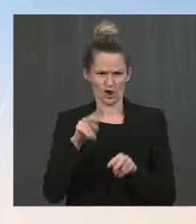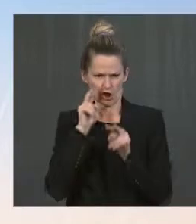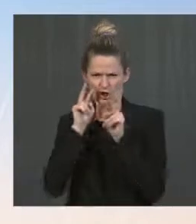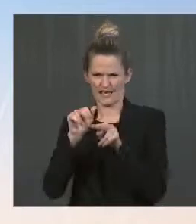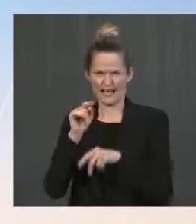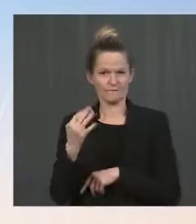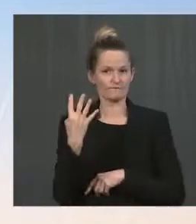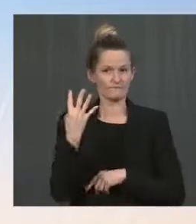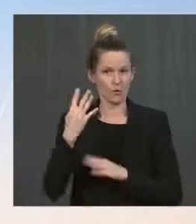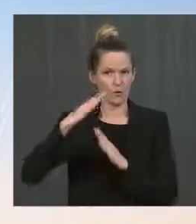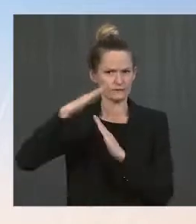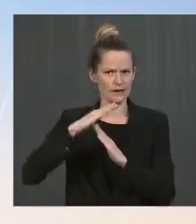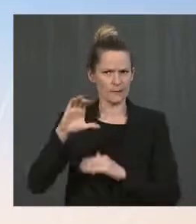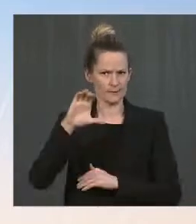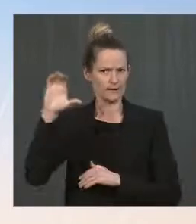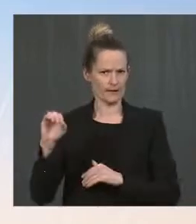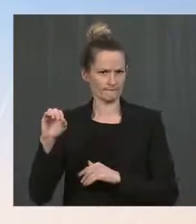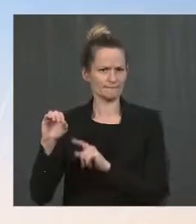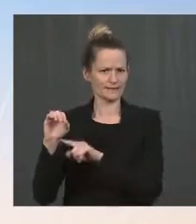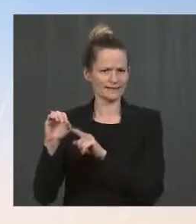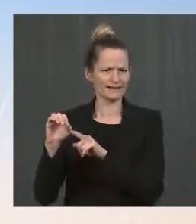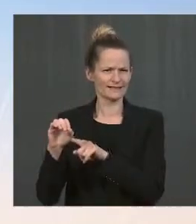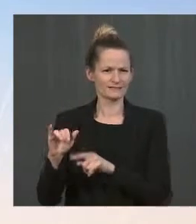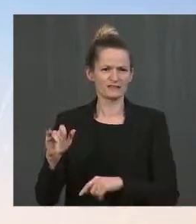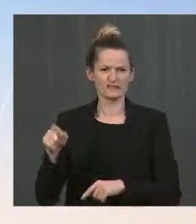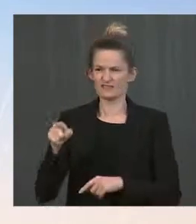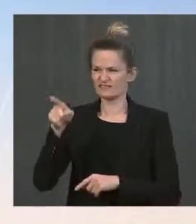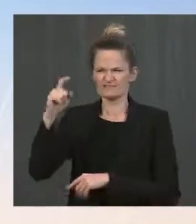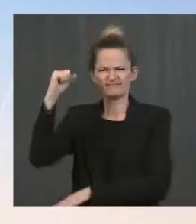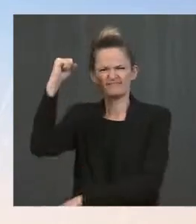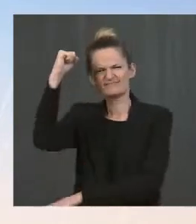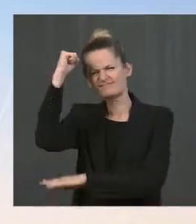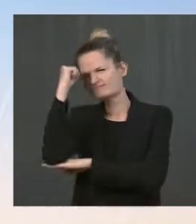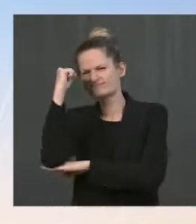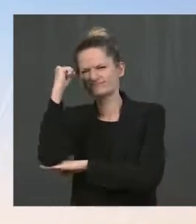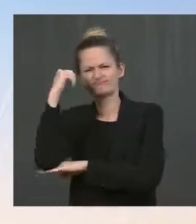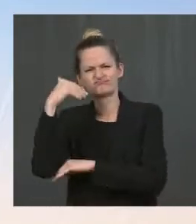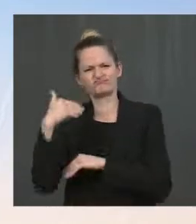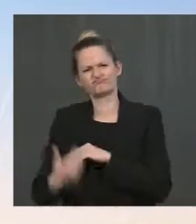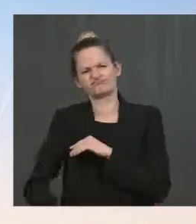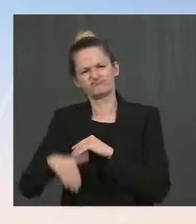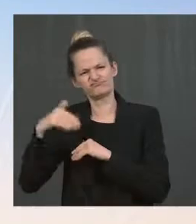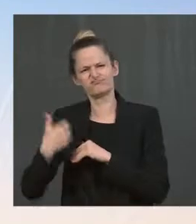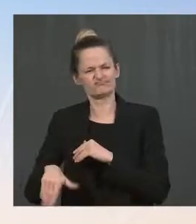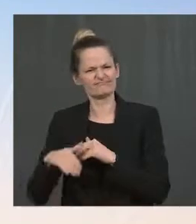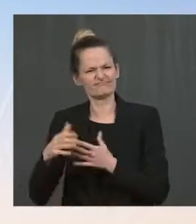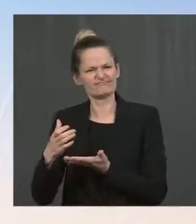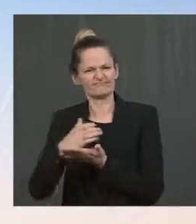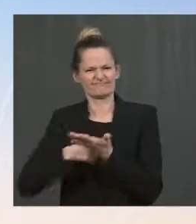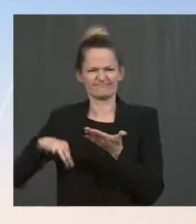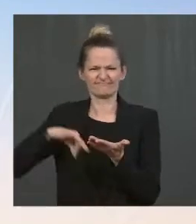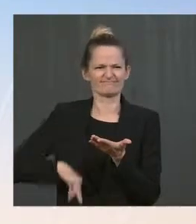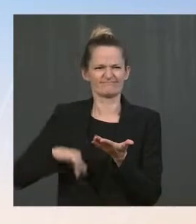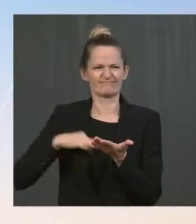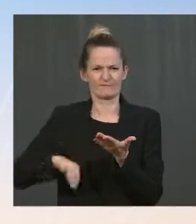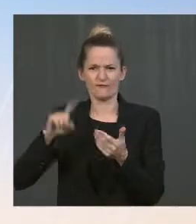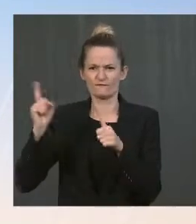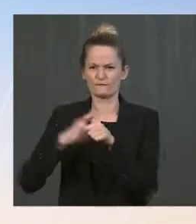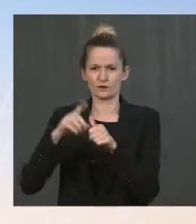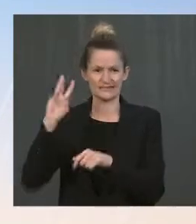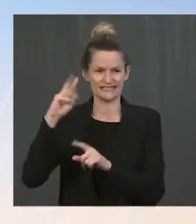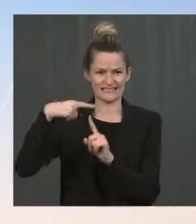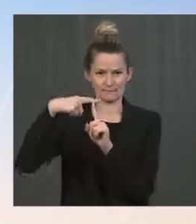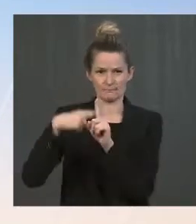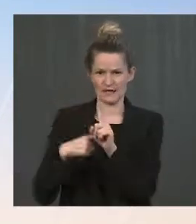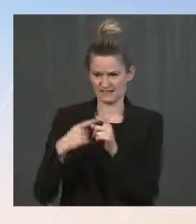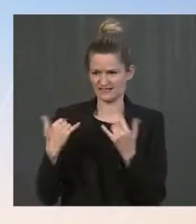industries have seen record or near record profits in the first and second quarter of this year and seen near